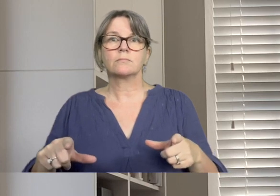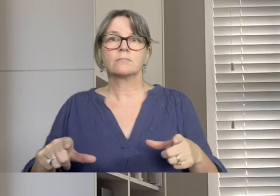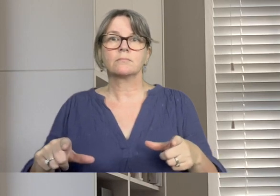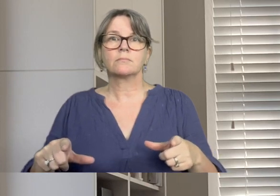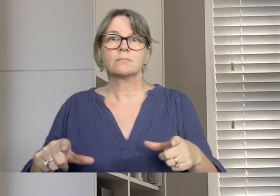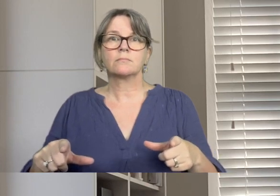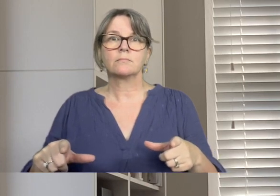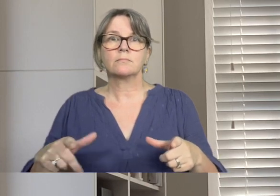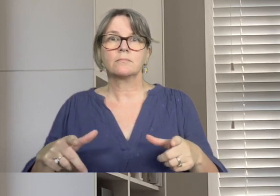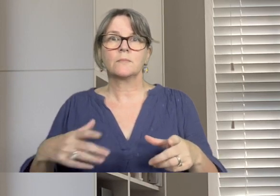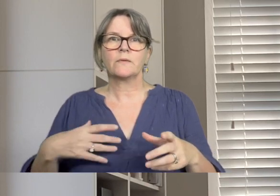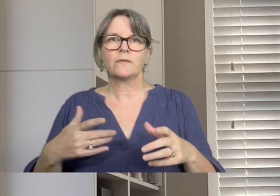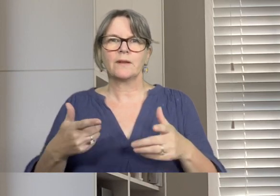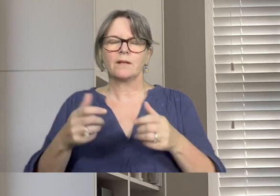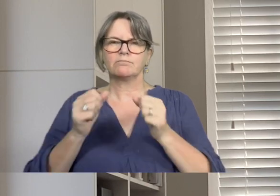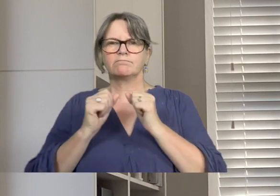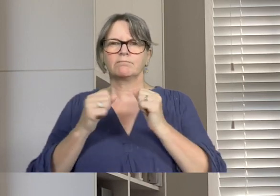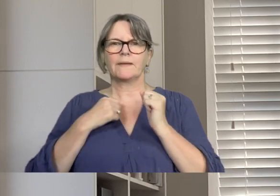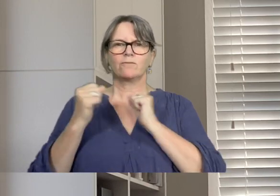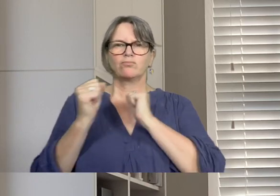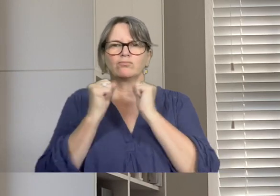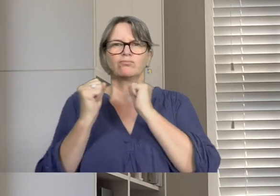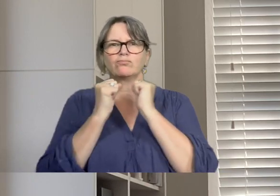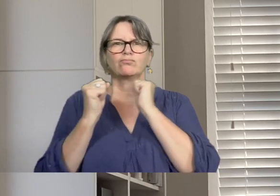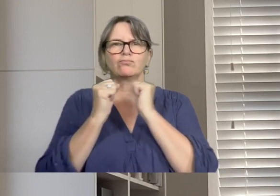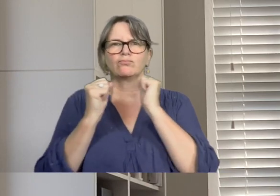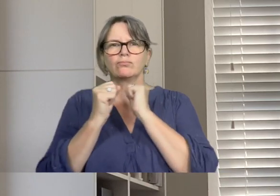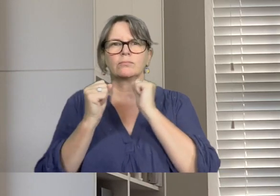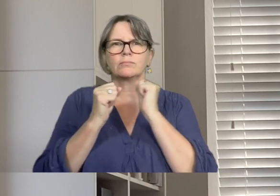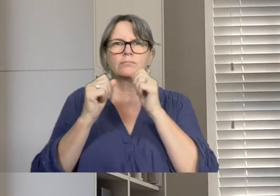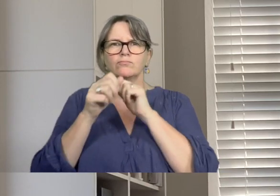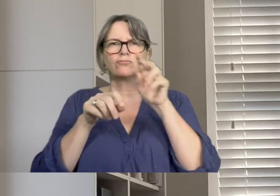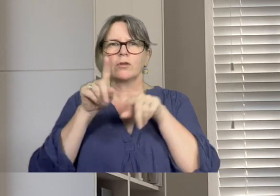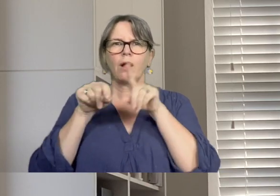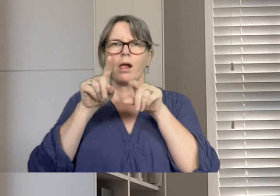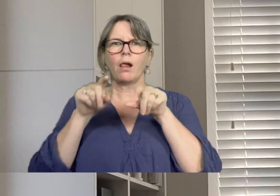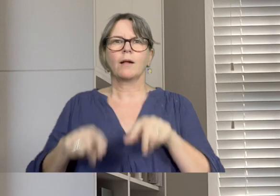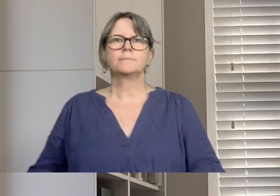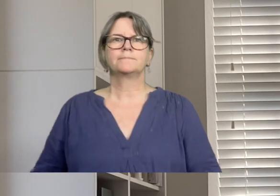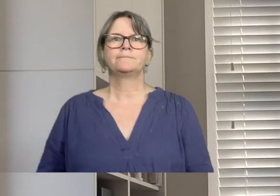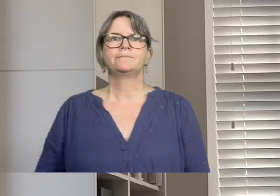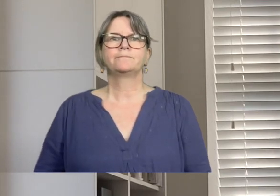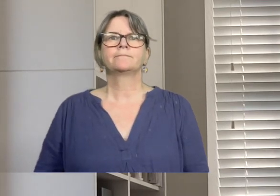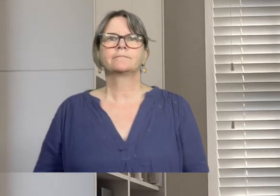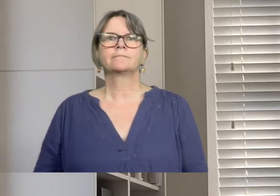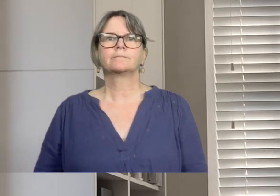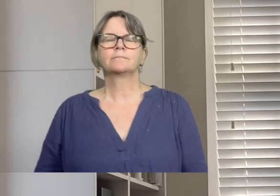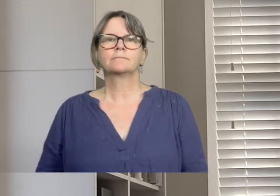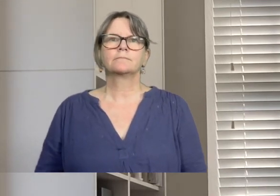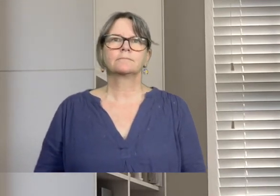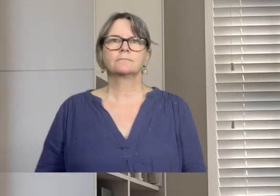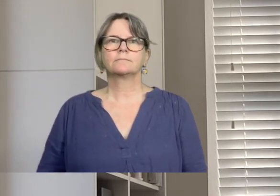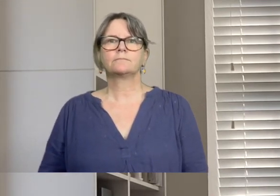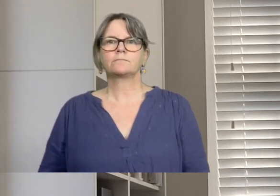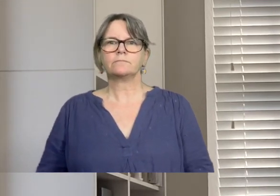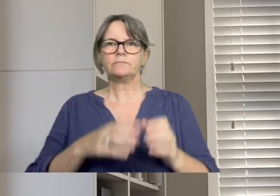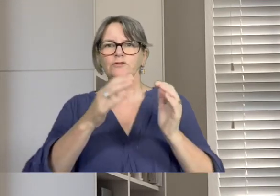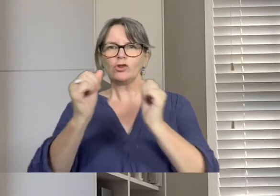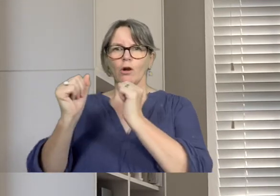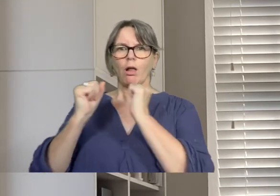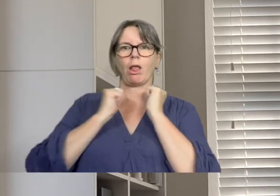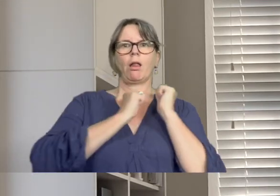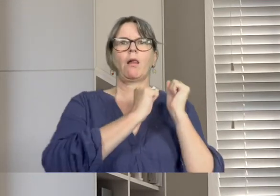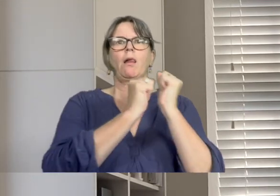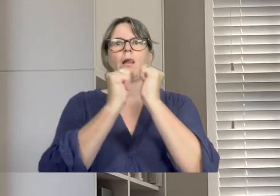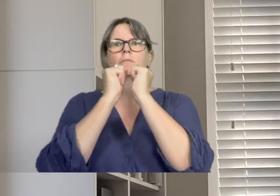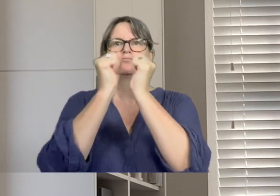rolls. All the way in. It's a little intense on the legs, have a little wiggle, a little bit of whatever you feel you need to do, a little through